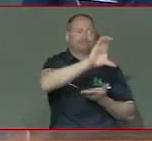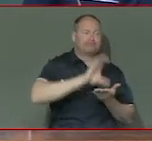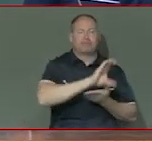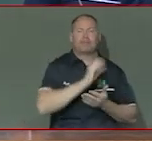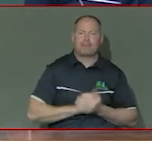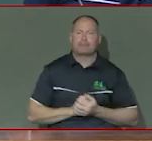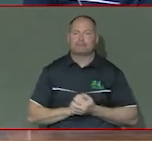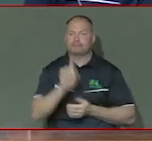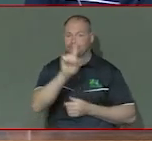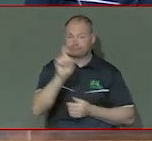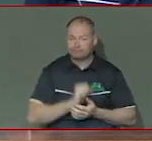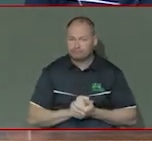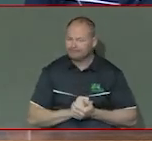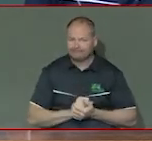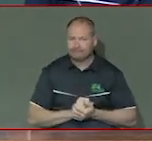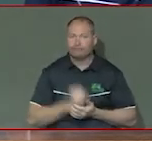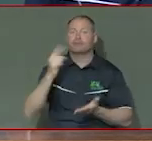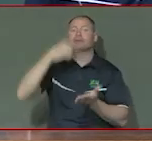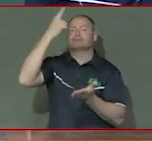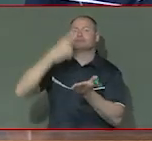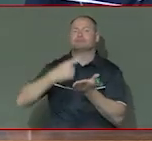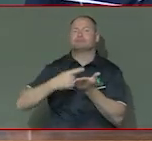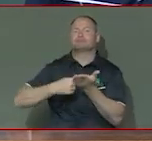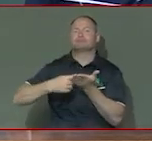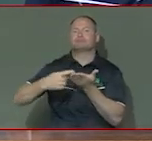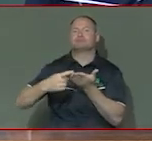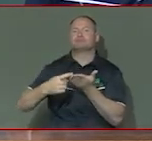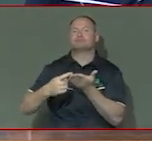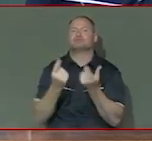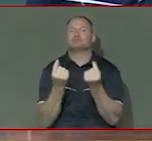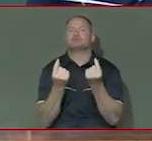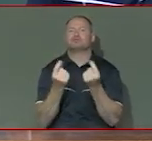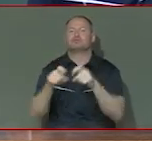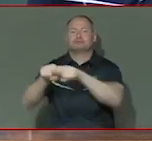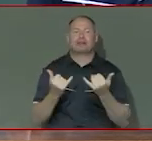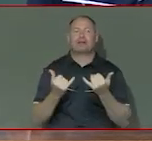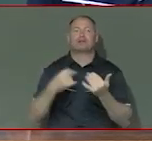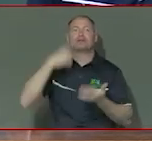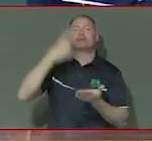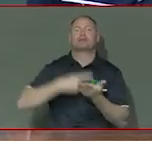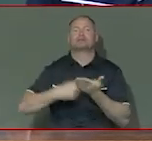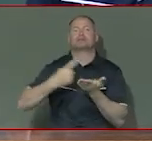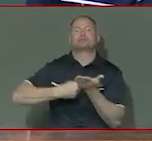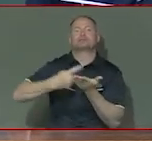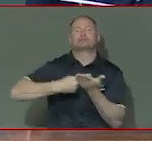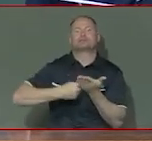All right. Next week, what do you want us to look at again before the test? We have one class.